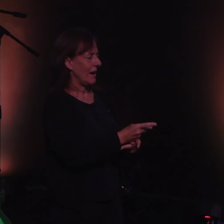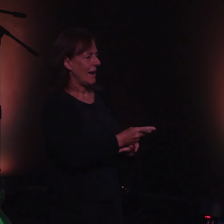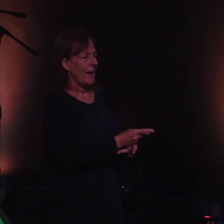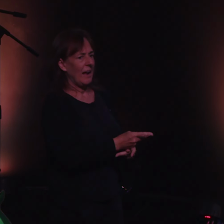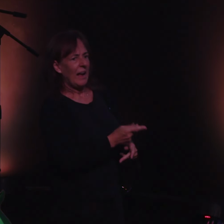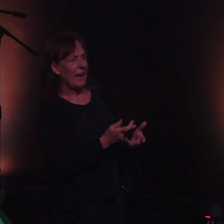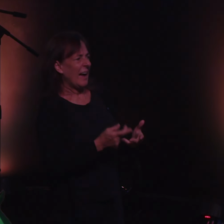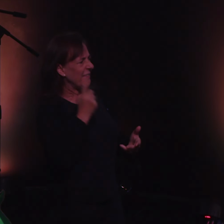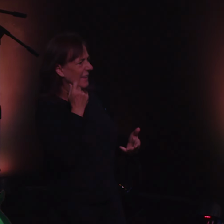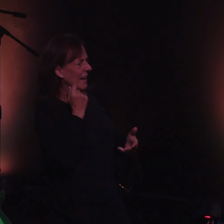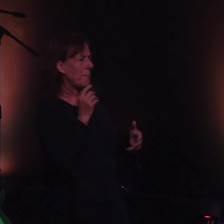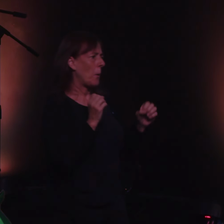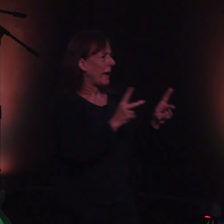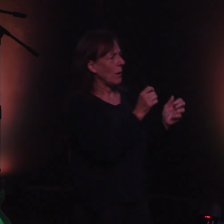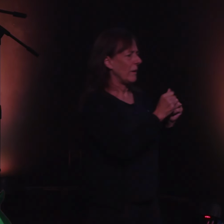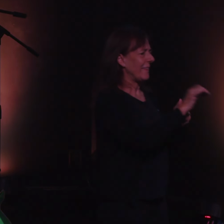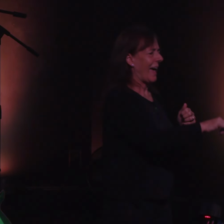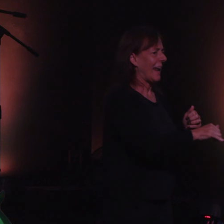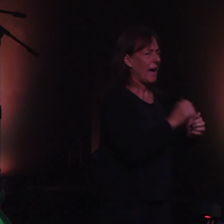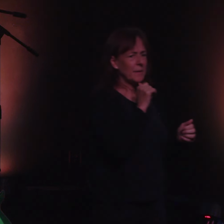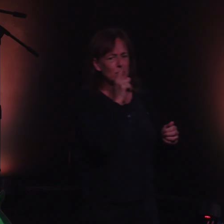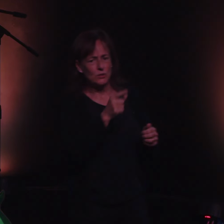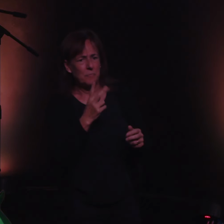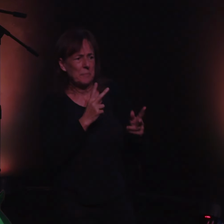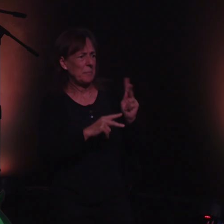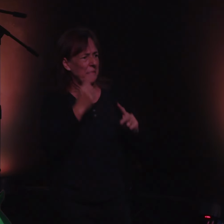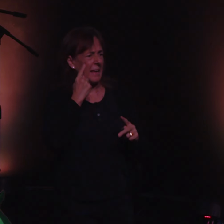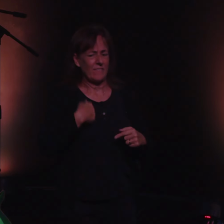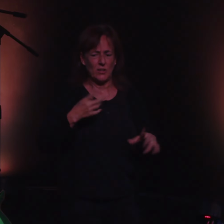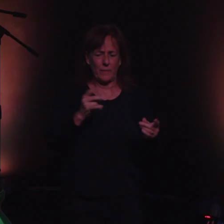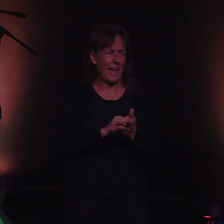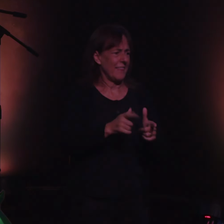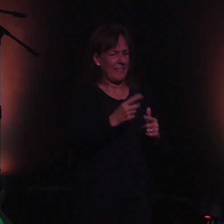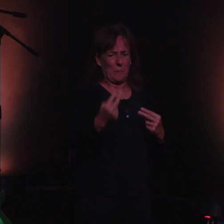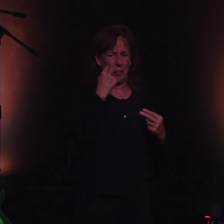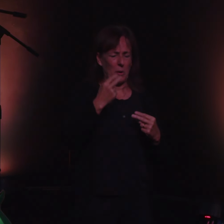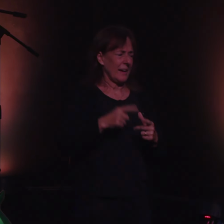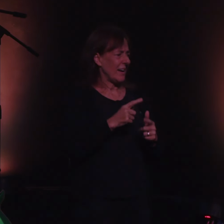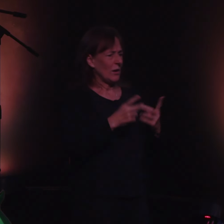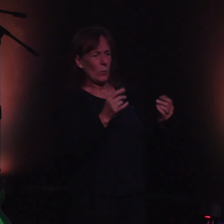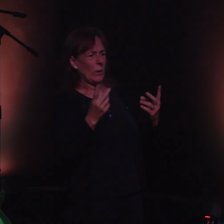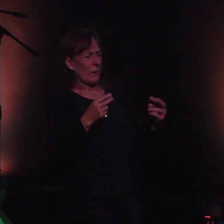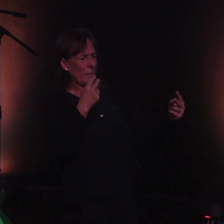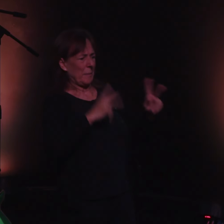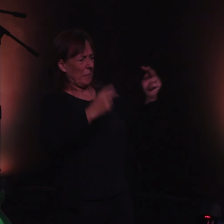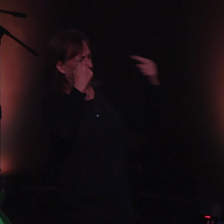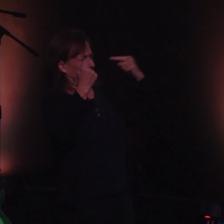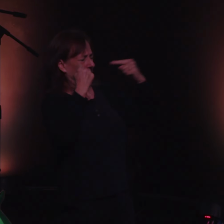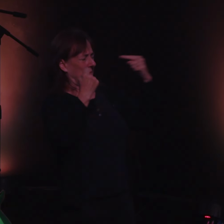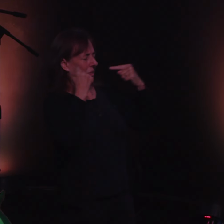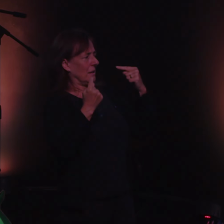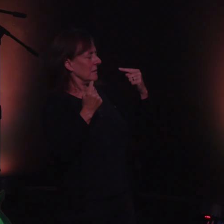I don't want people to think I'm okay with. I don't know, what will they think if I do this? Or how are they going to know if I don't yell it at them?